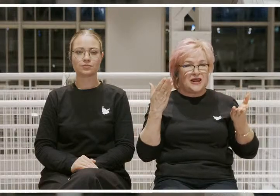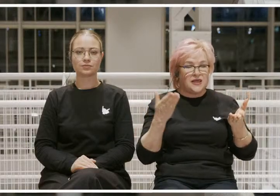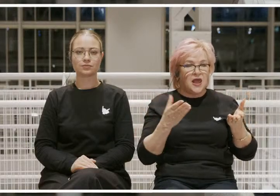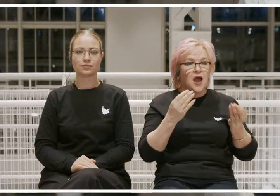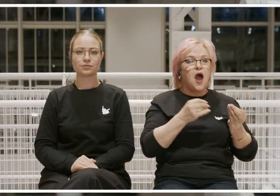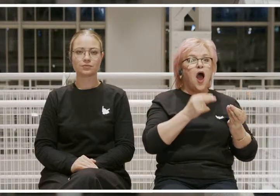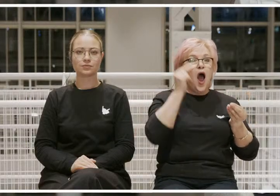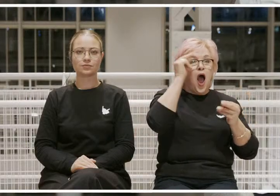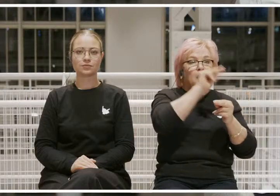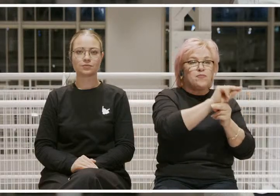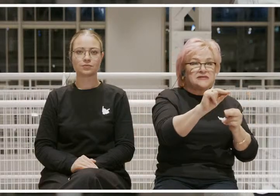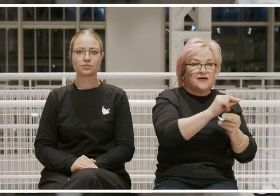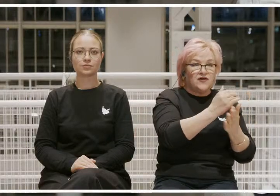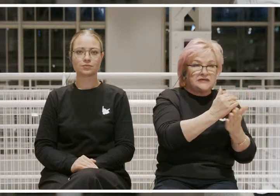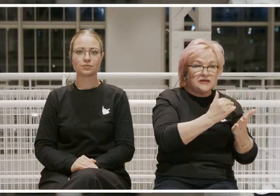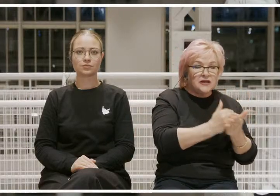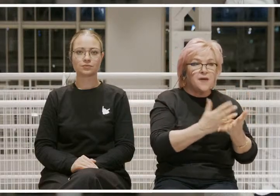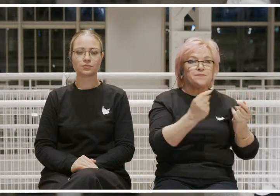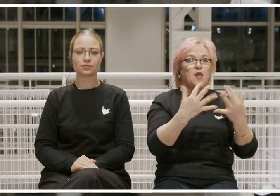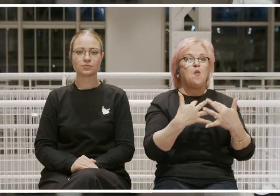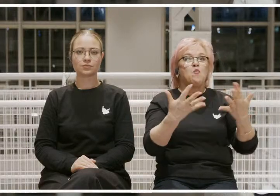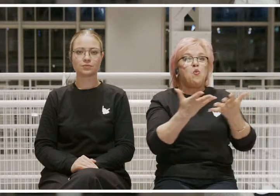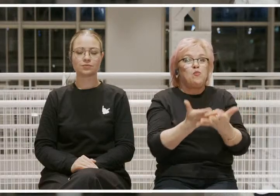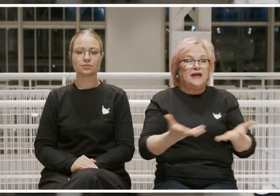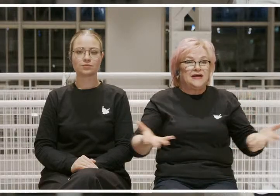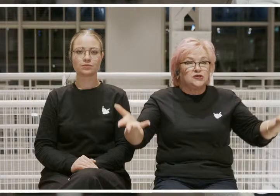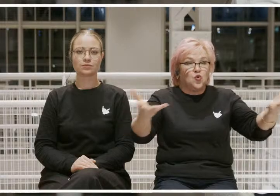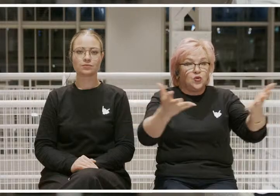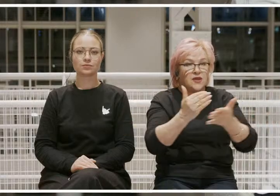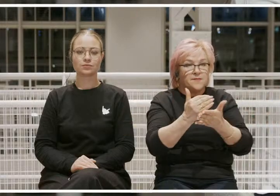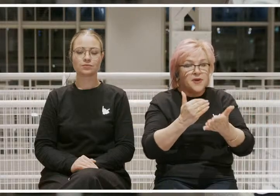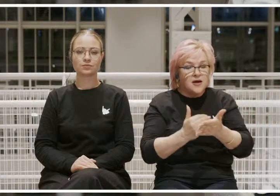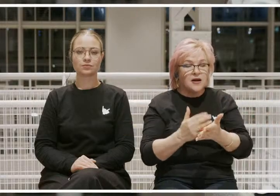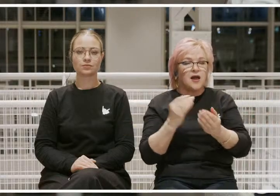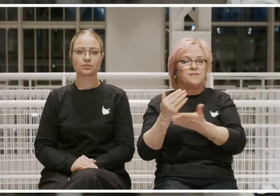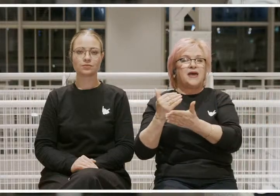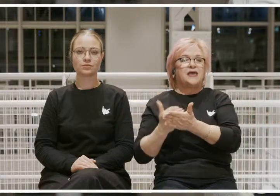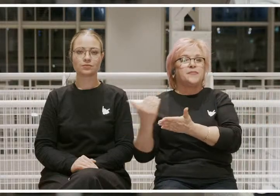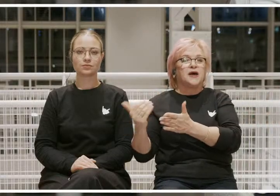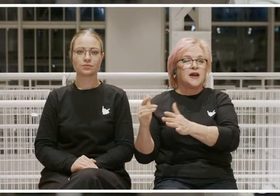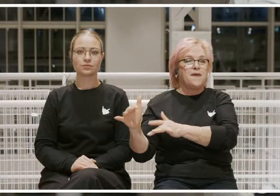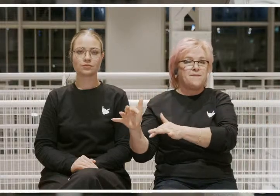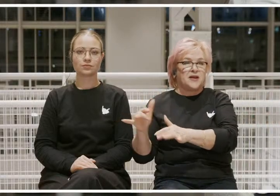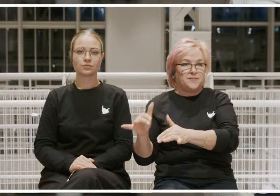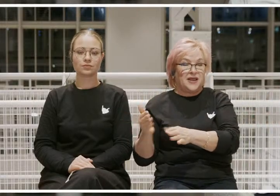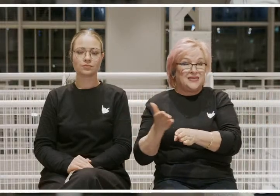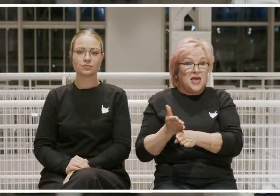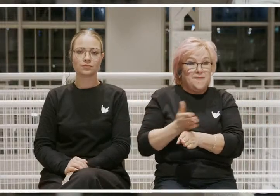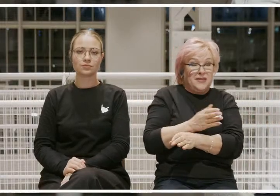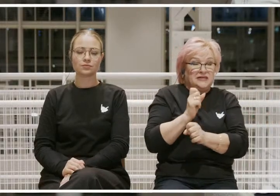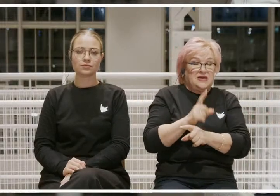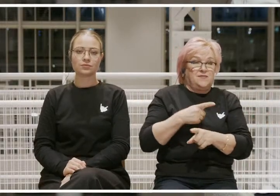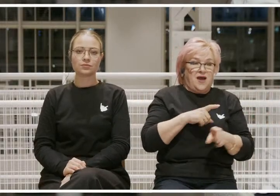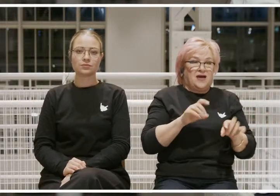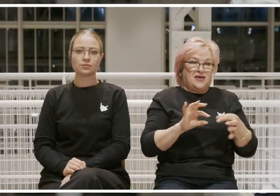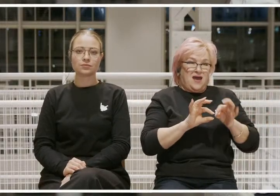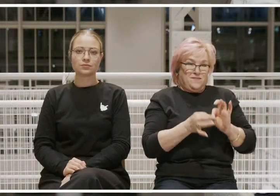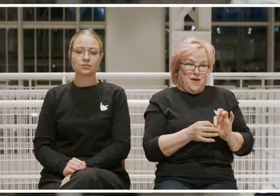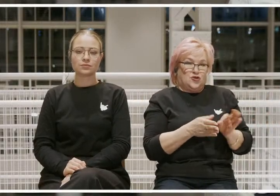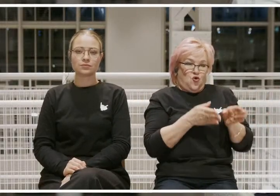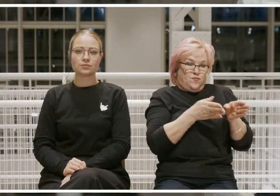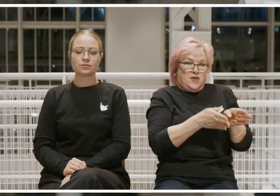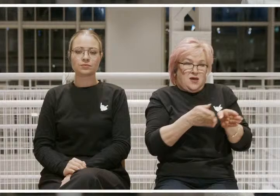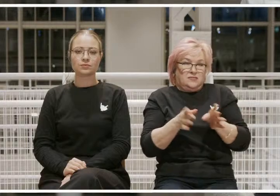I go into the detail about those 3 categories, I would love to give a little bit glimpse of